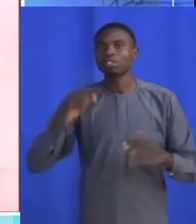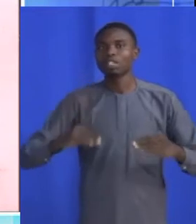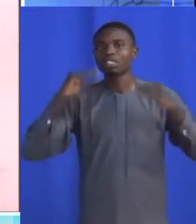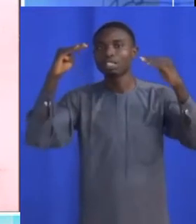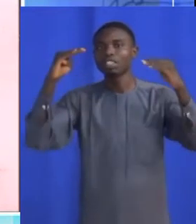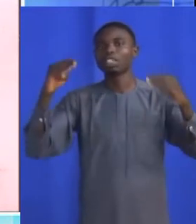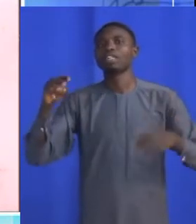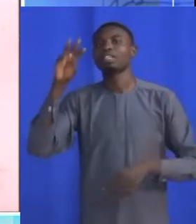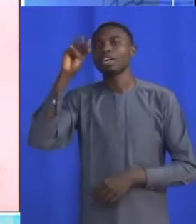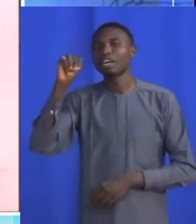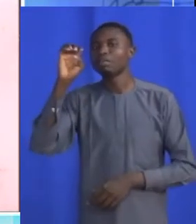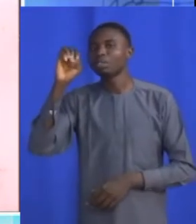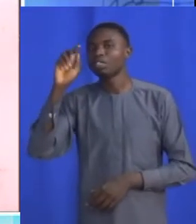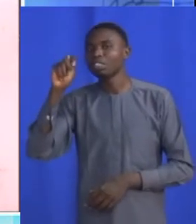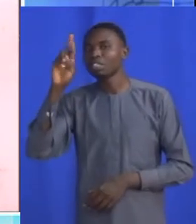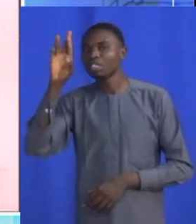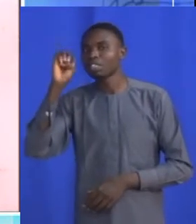unjustly.